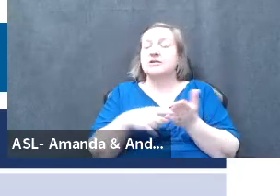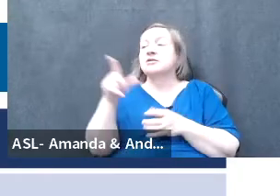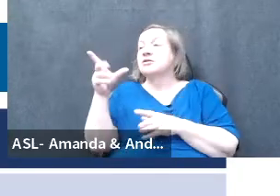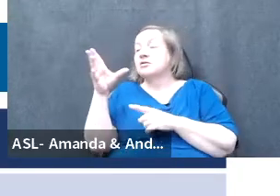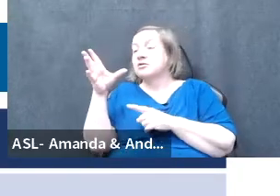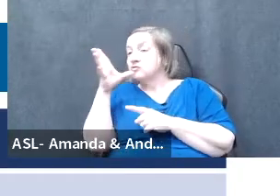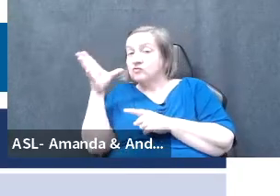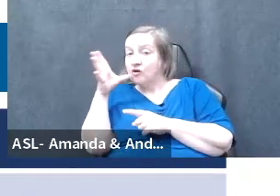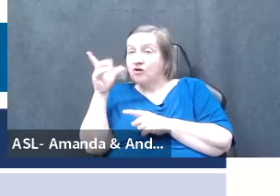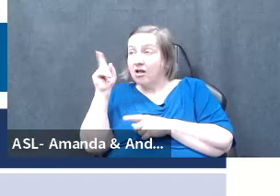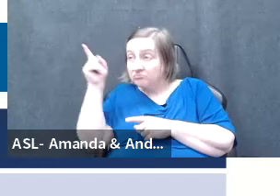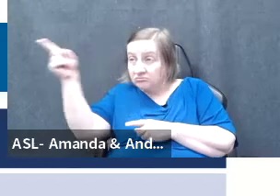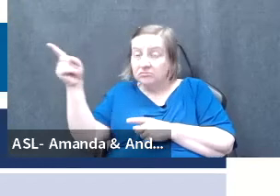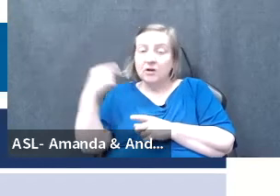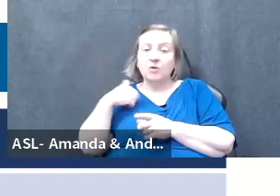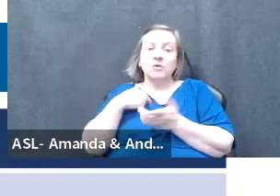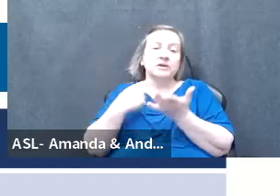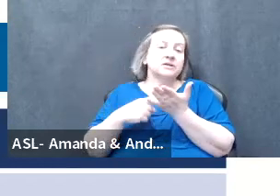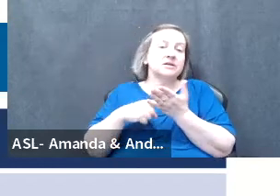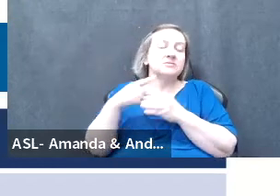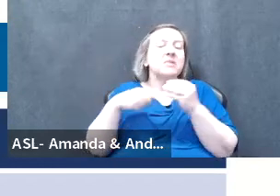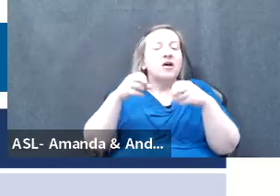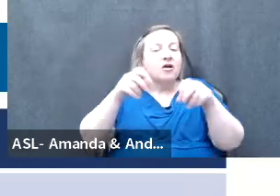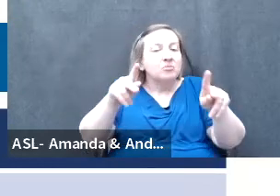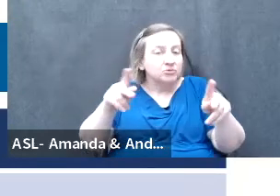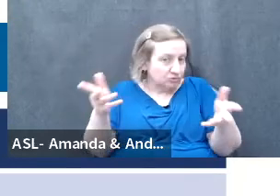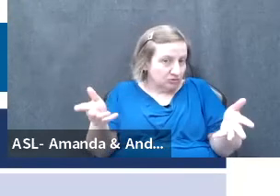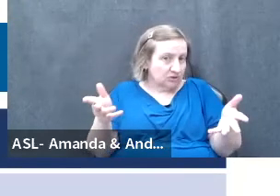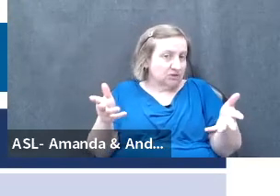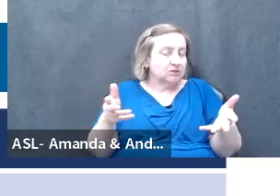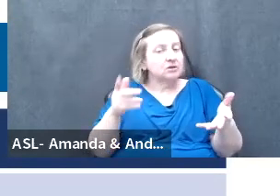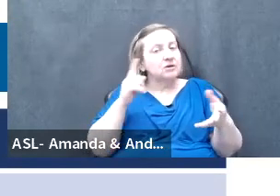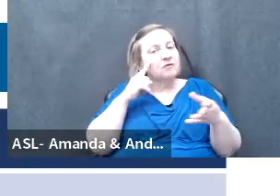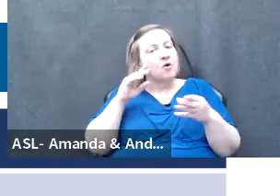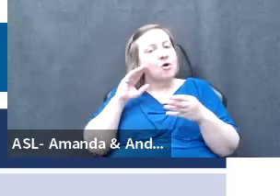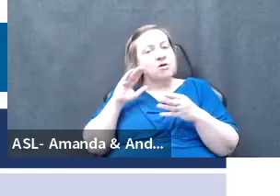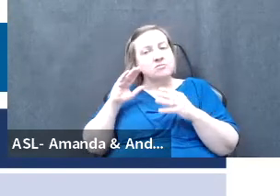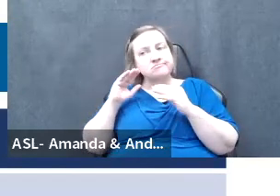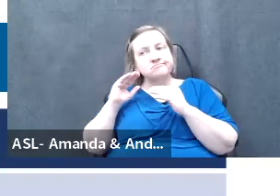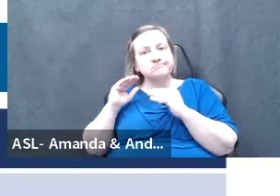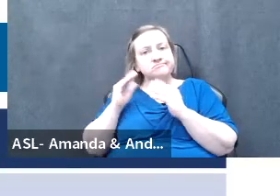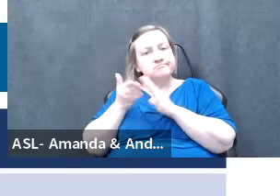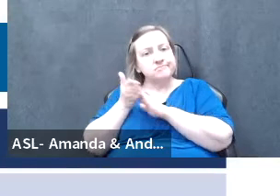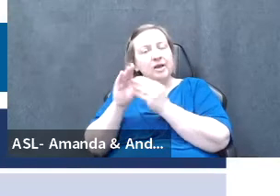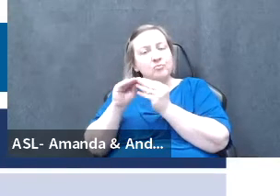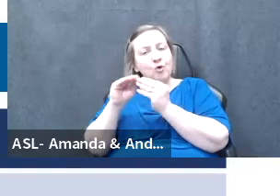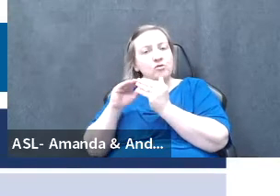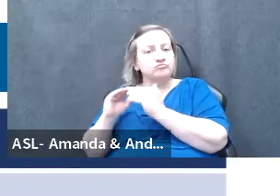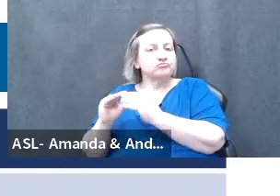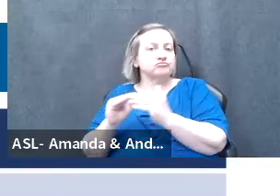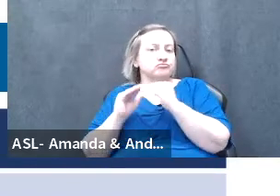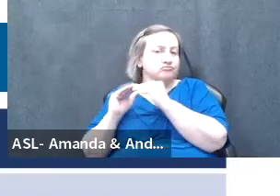also began to have a discussion about opportunities, to center equity. At